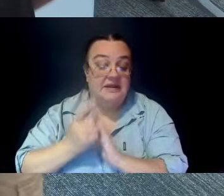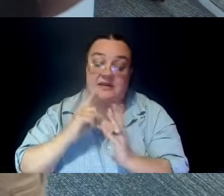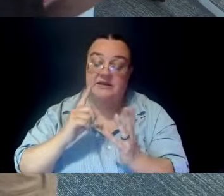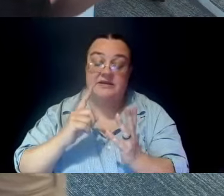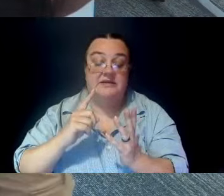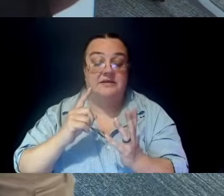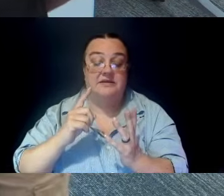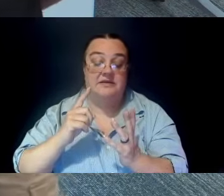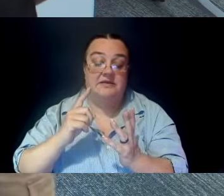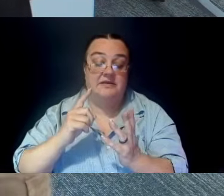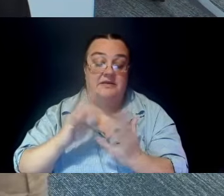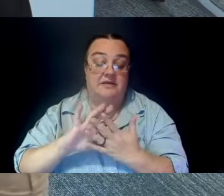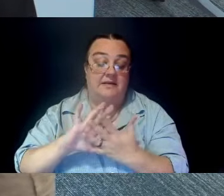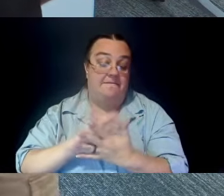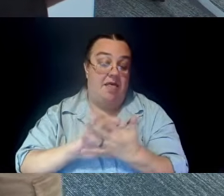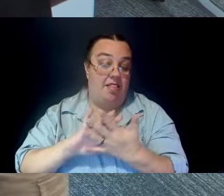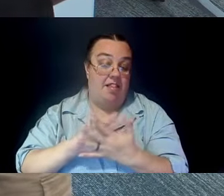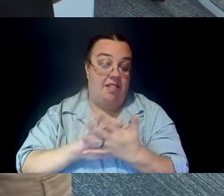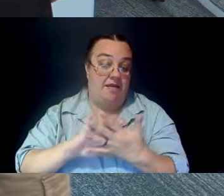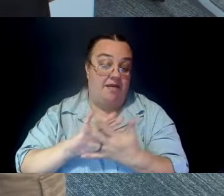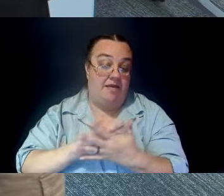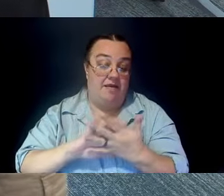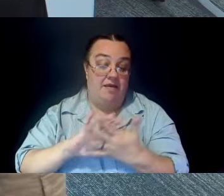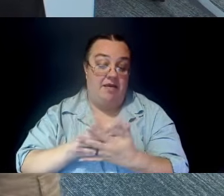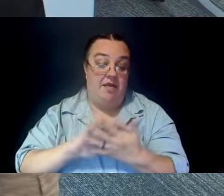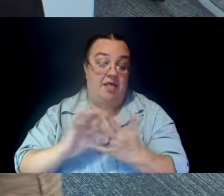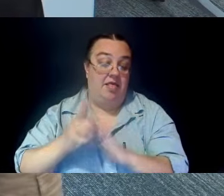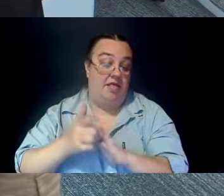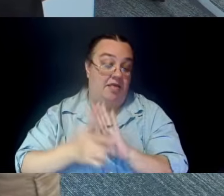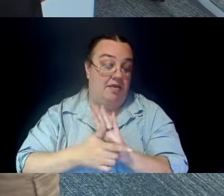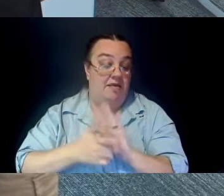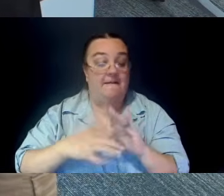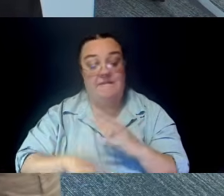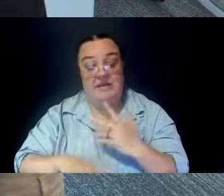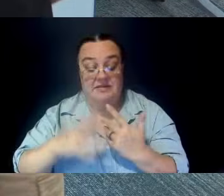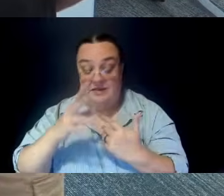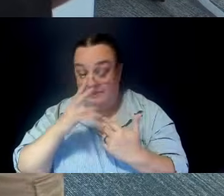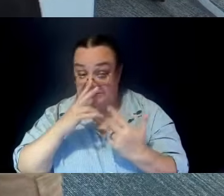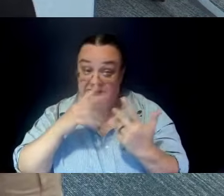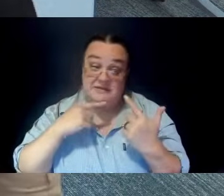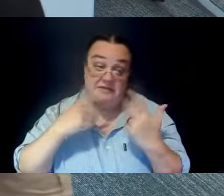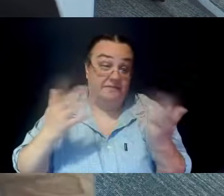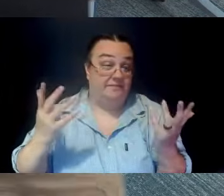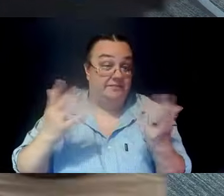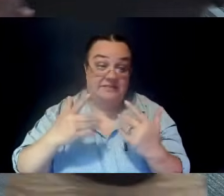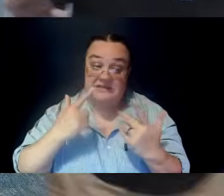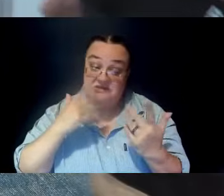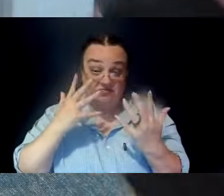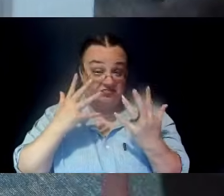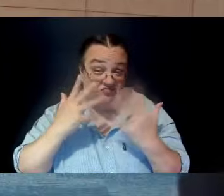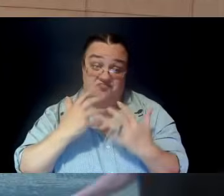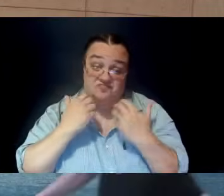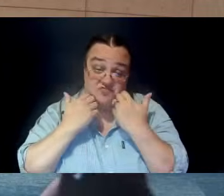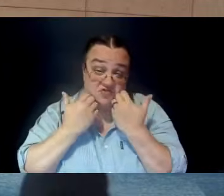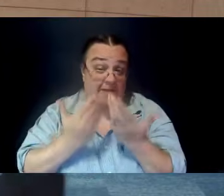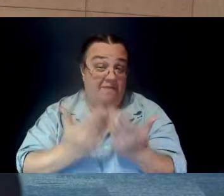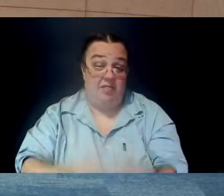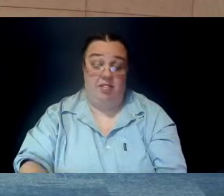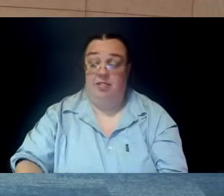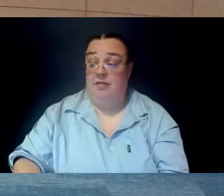muddling the law, basically. I'm seeing, and well, we'll see, and like, shameful.